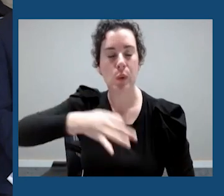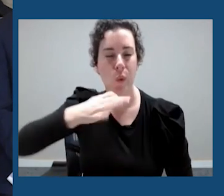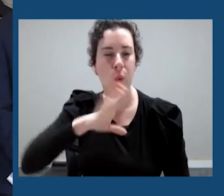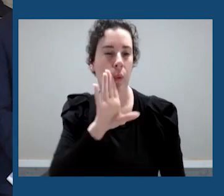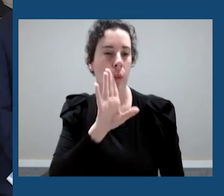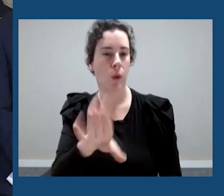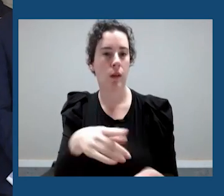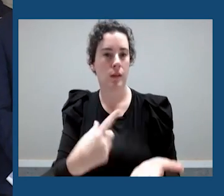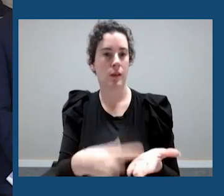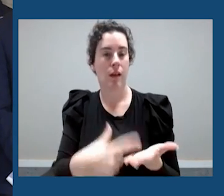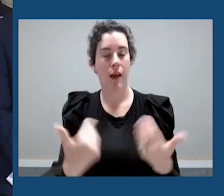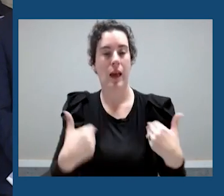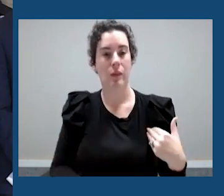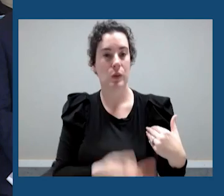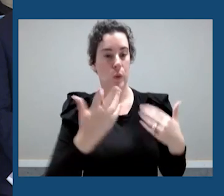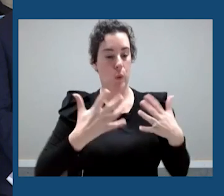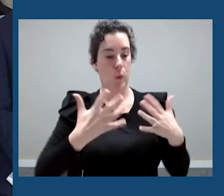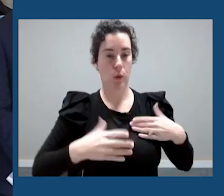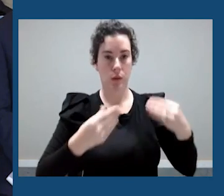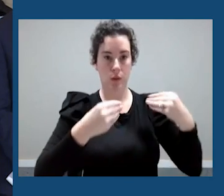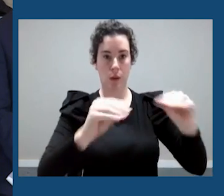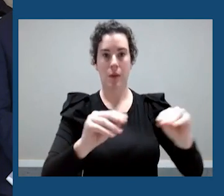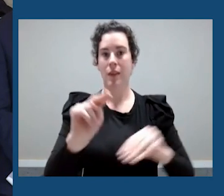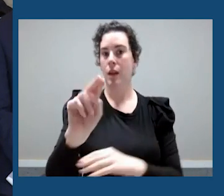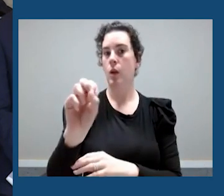2 clothing shops in New York City's Nomad District.